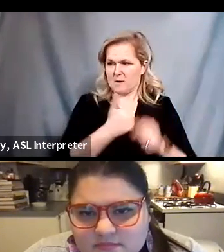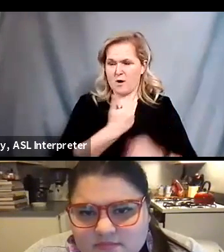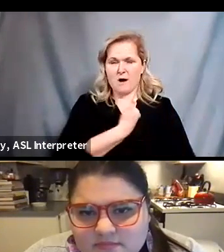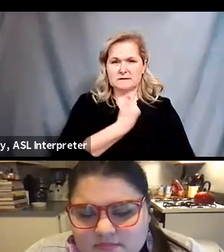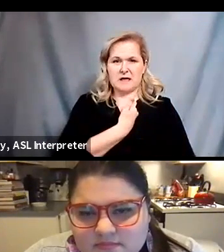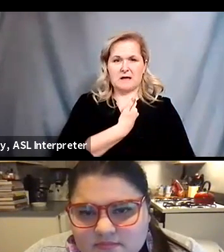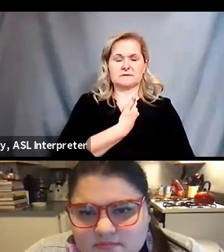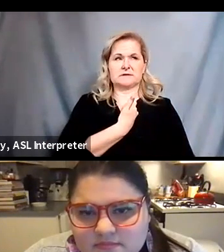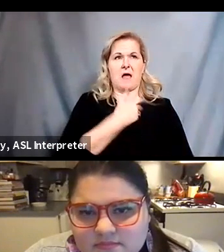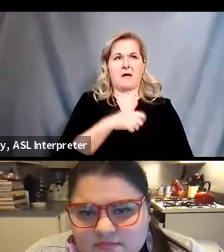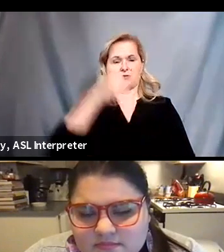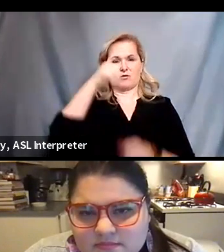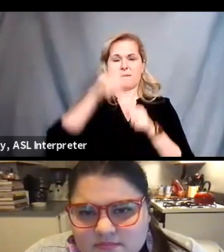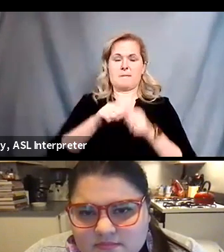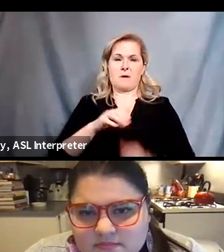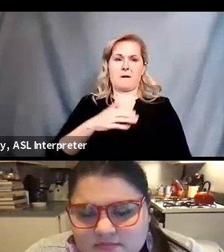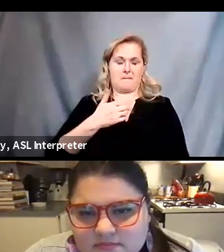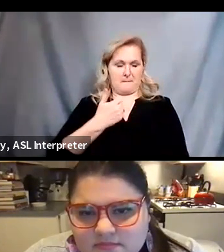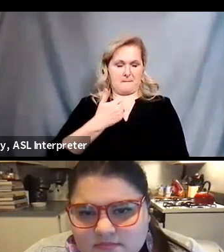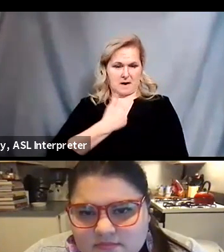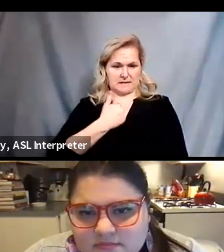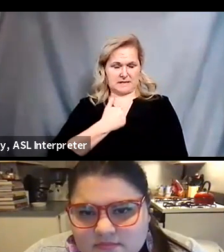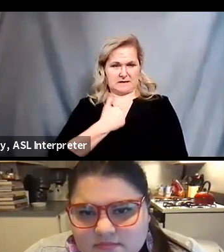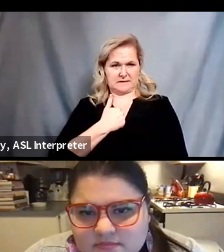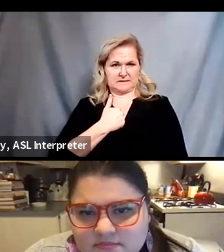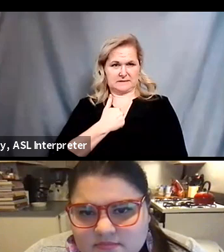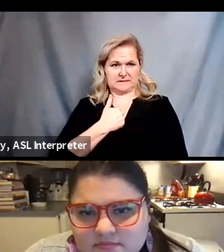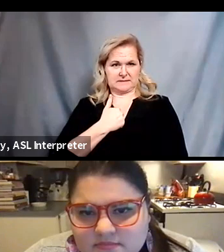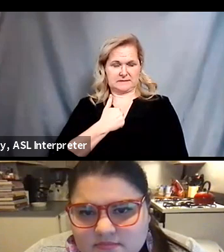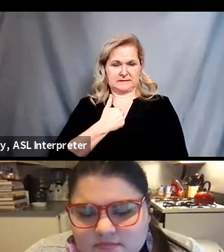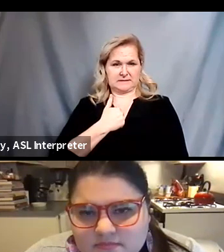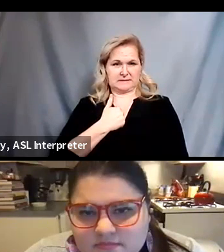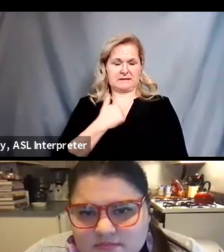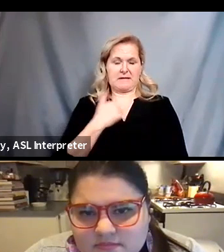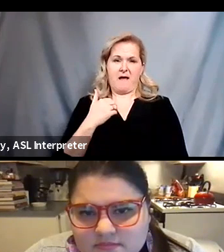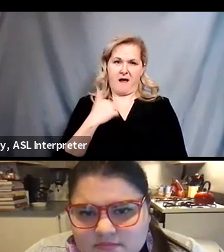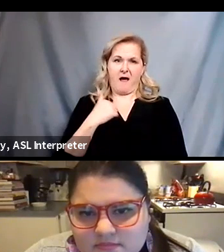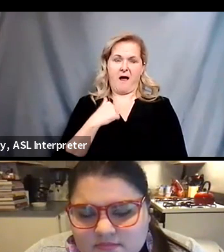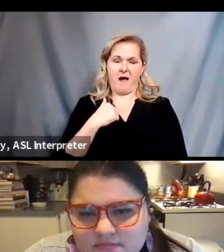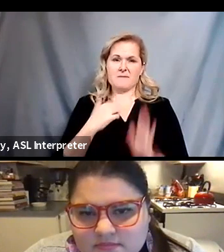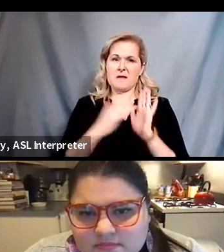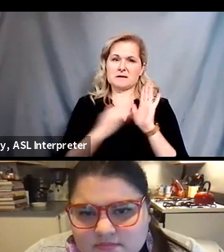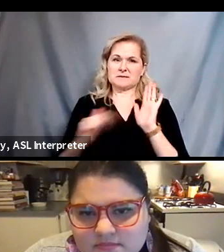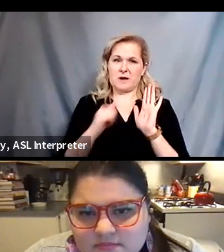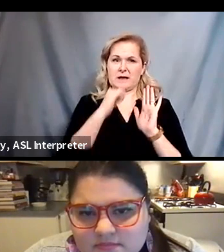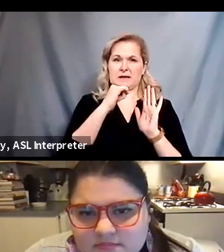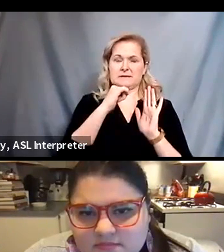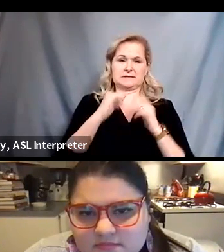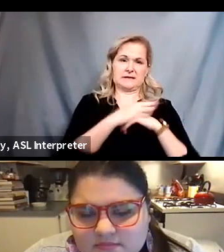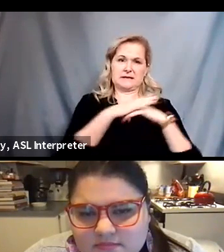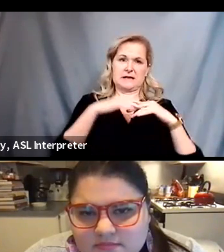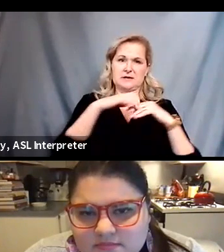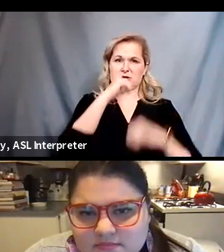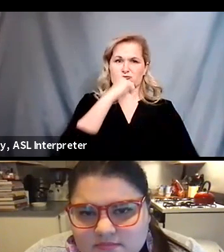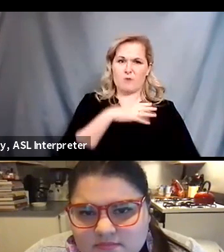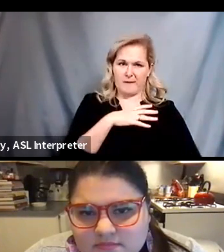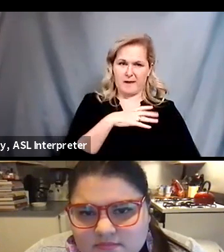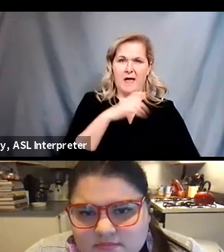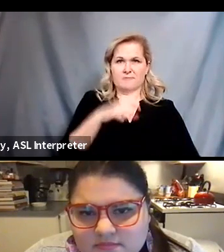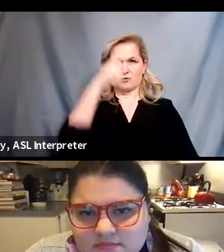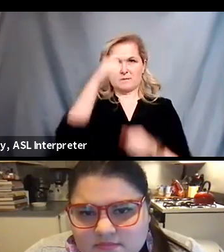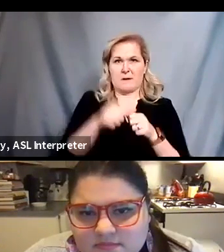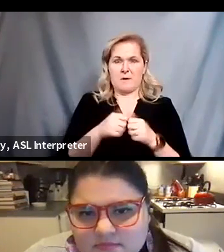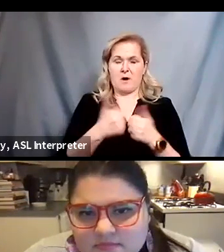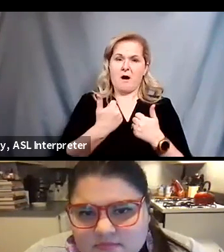myself as a mixed blood Indigenous woman, and to remember ourselves and what this